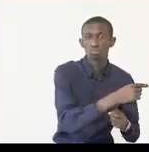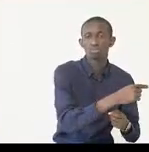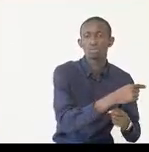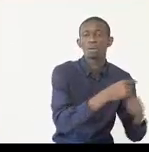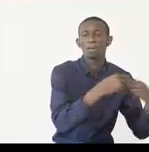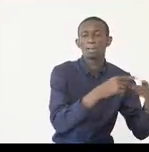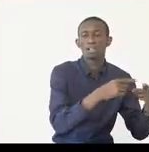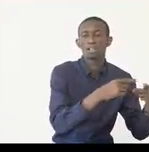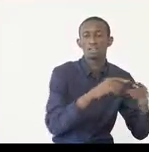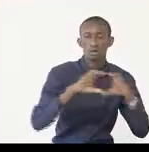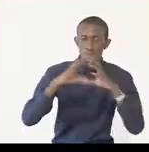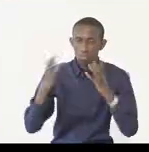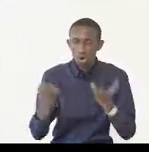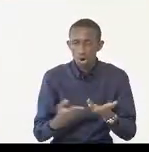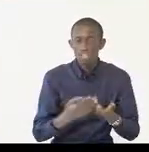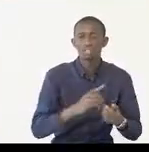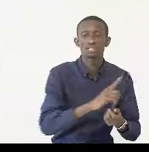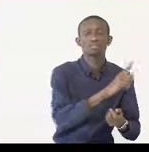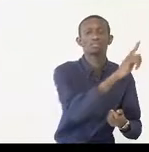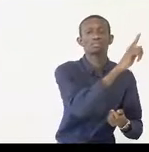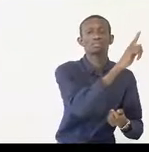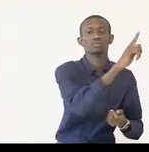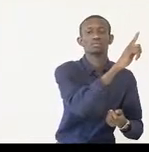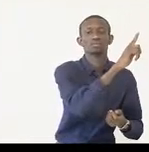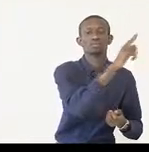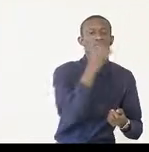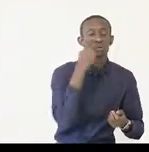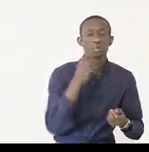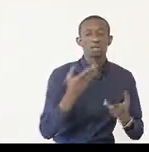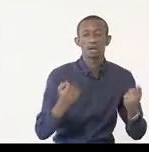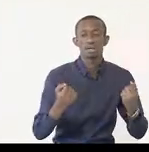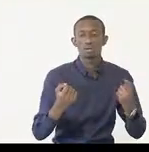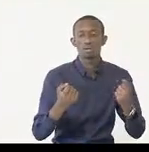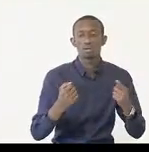this direction, and it is at an angle,